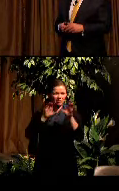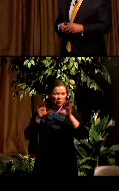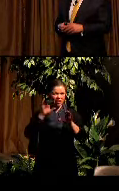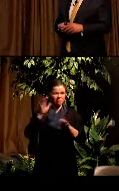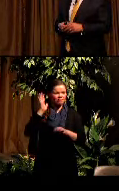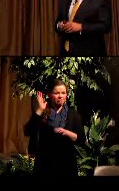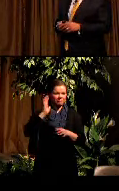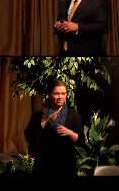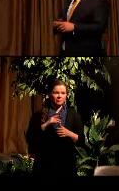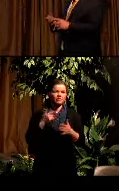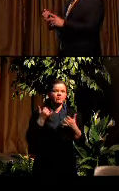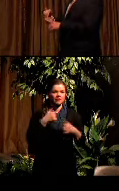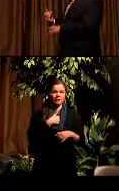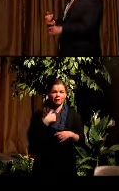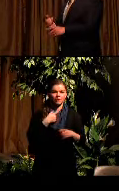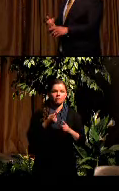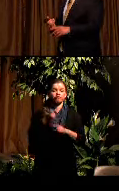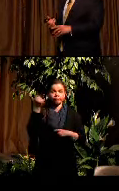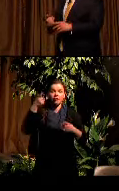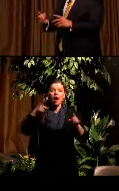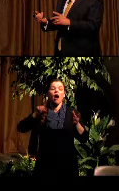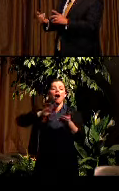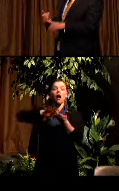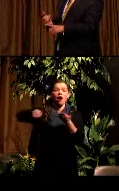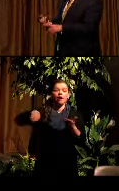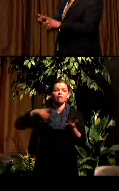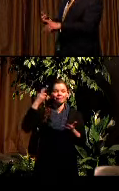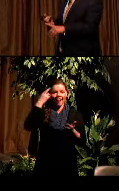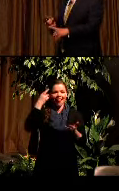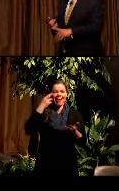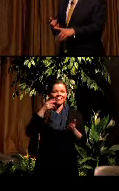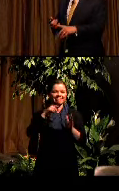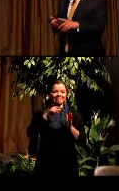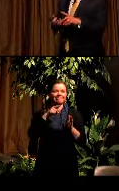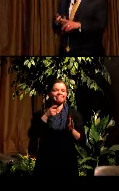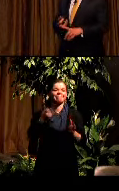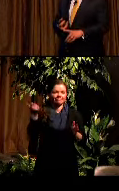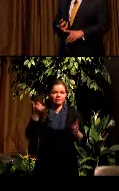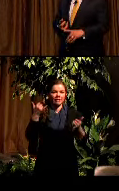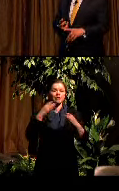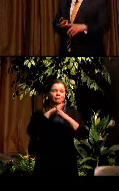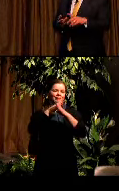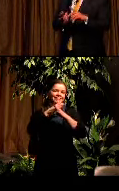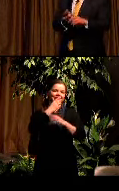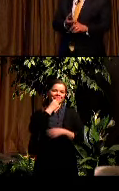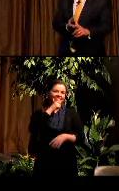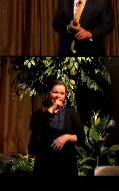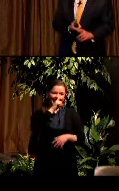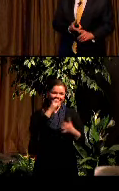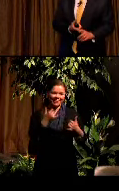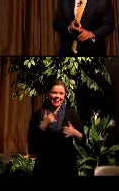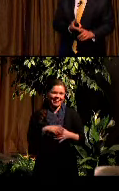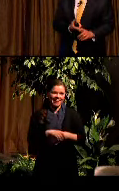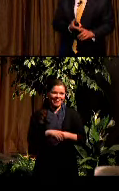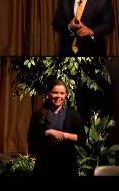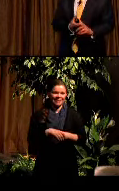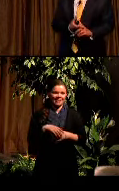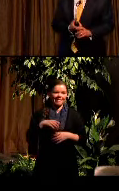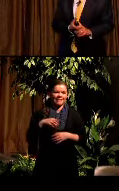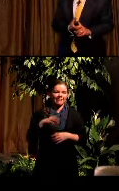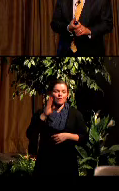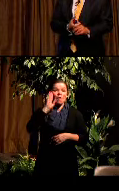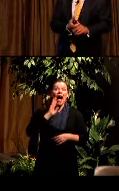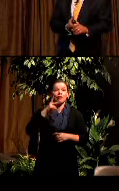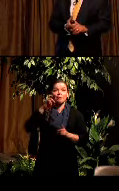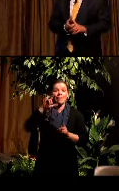rid of DDT, and then the peregrine falcon, the bald eagle, the brown pelican, and a whole suite of other species